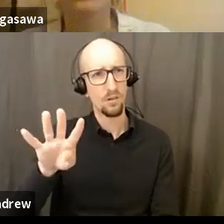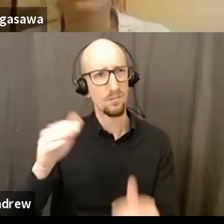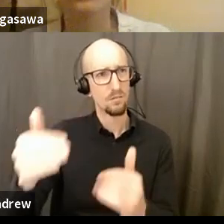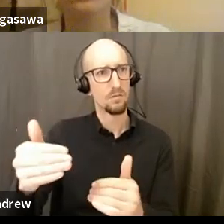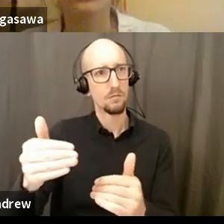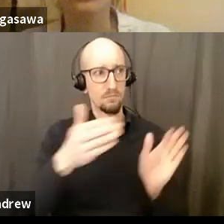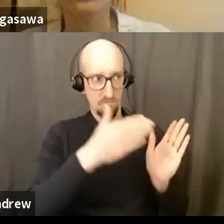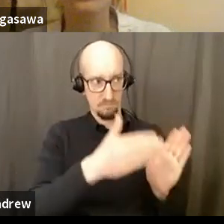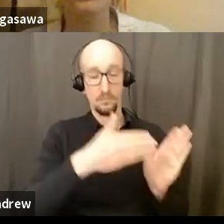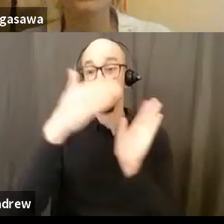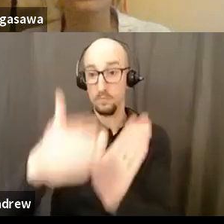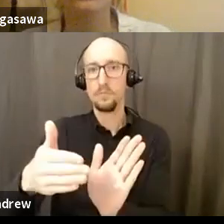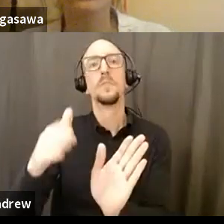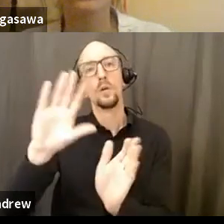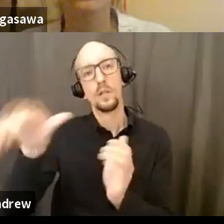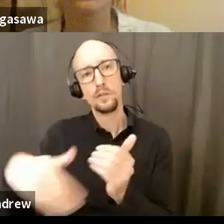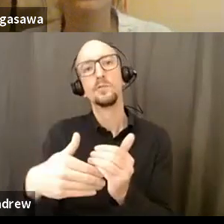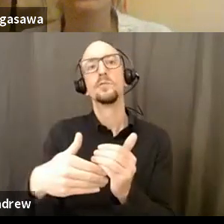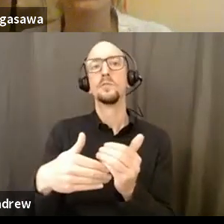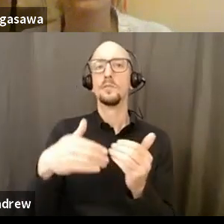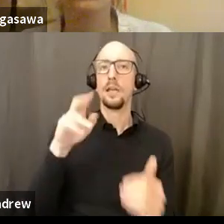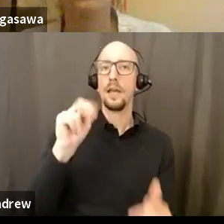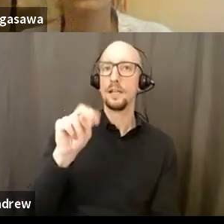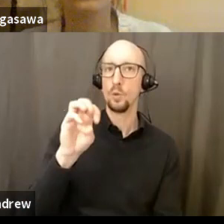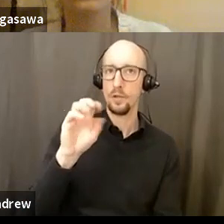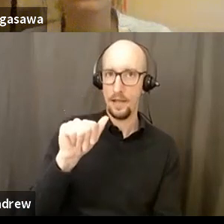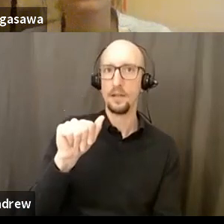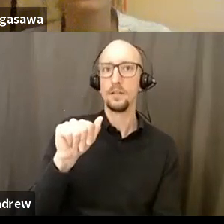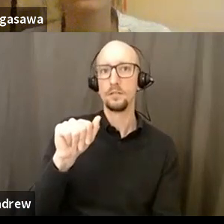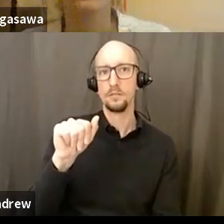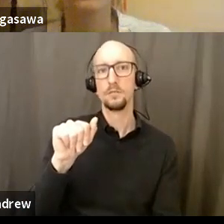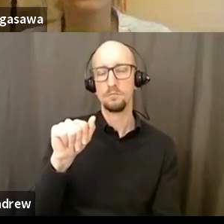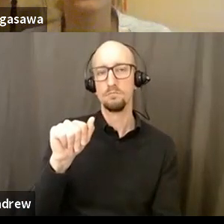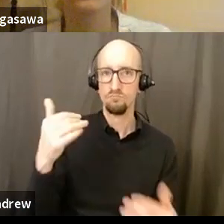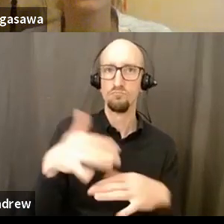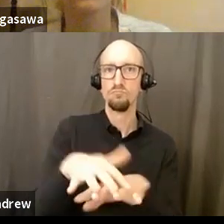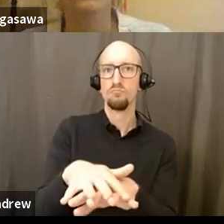introduce NWAA, phase it in as growth at that point.